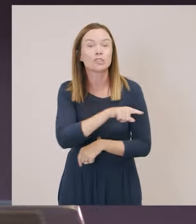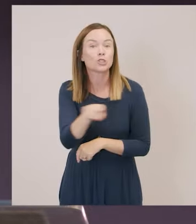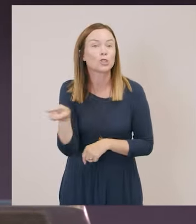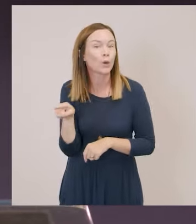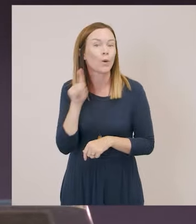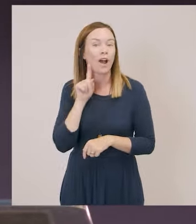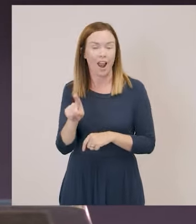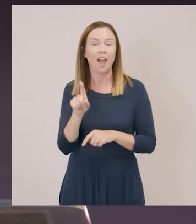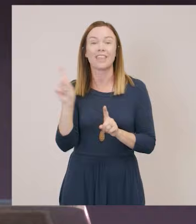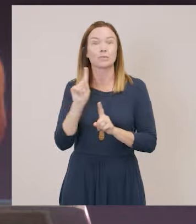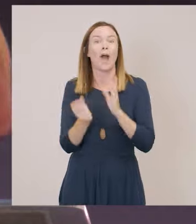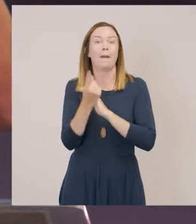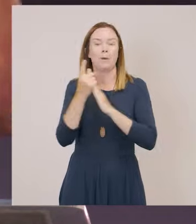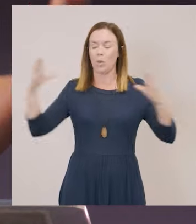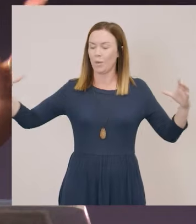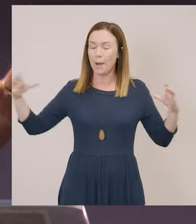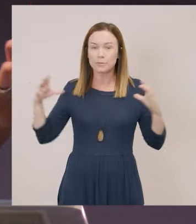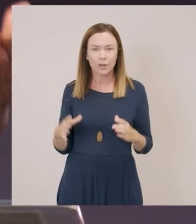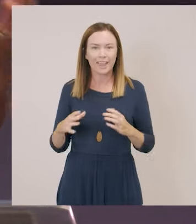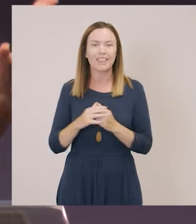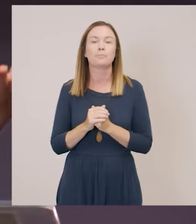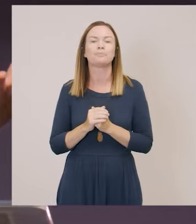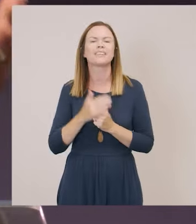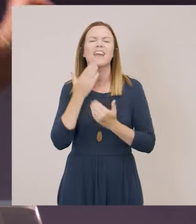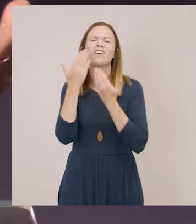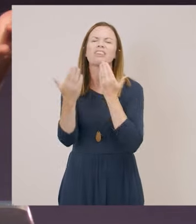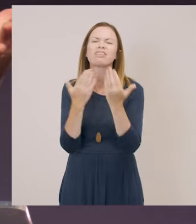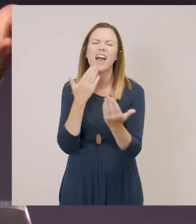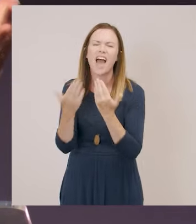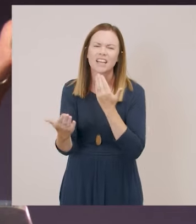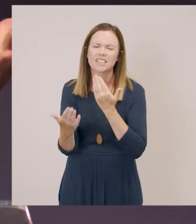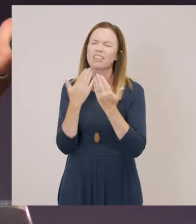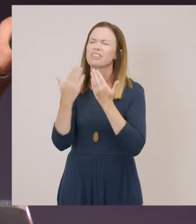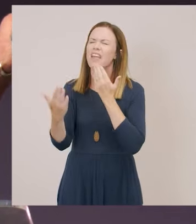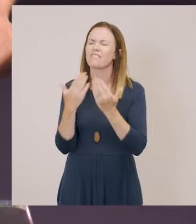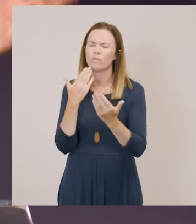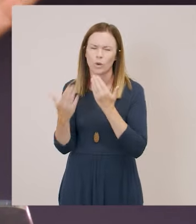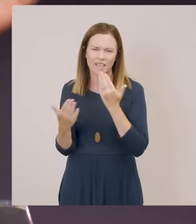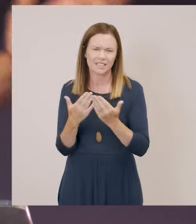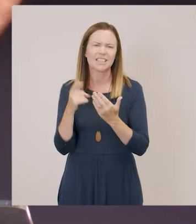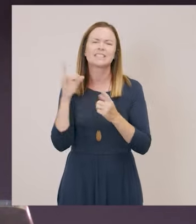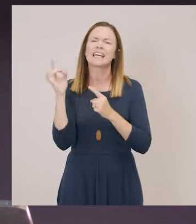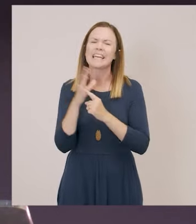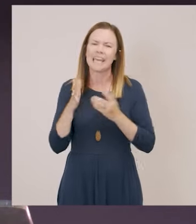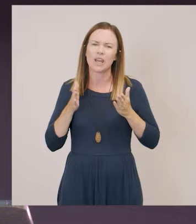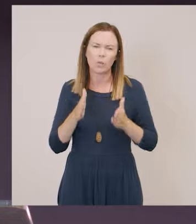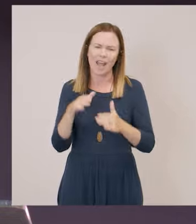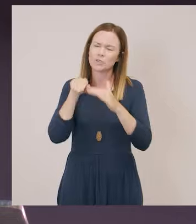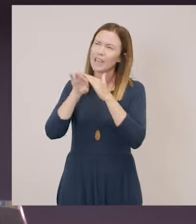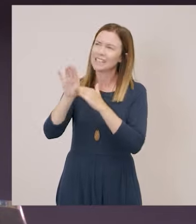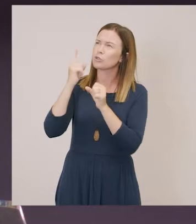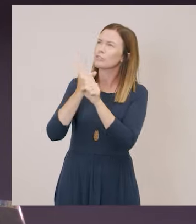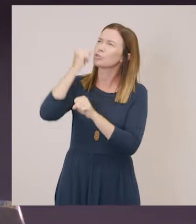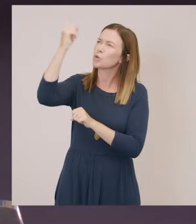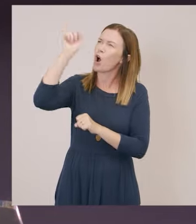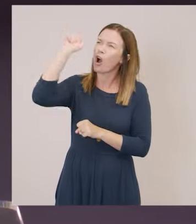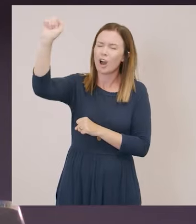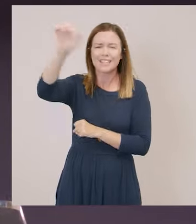the people of God. Giving thanks, thankfulness. It's such a key way to enter into the presence of